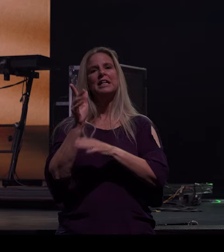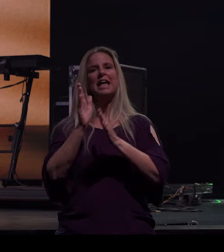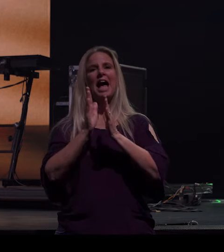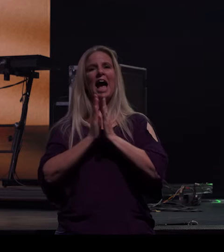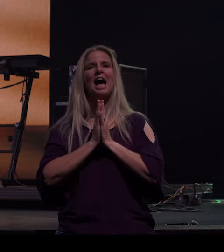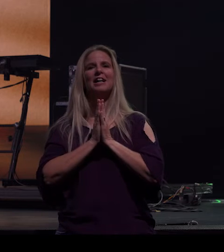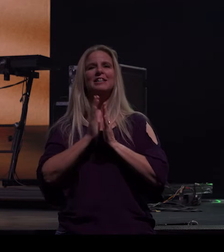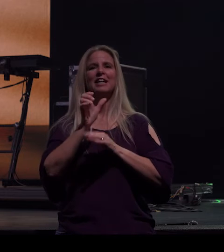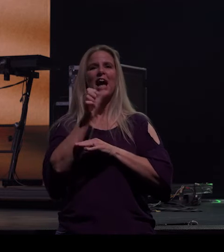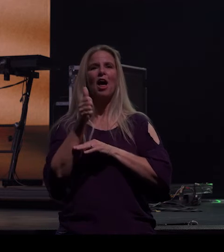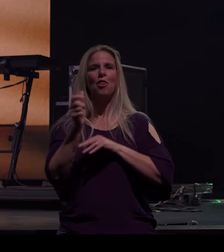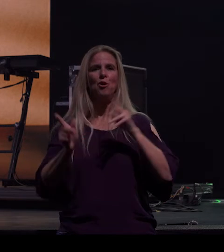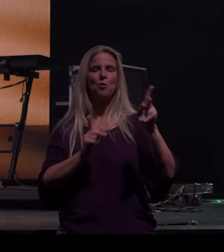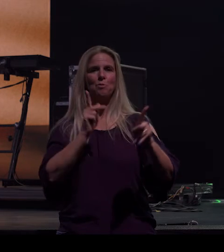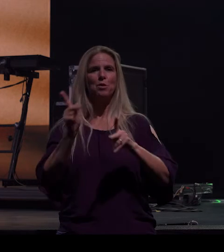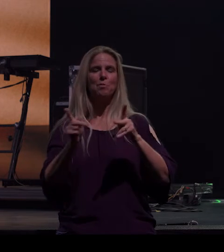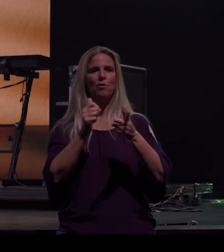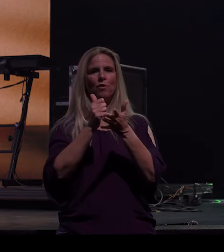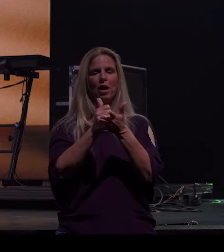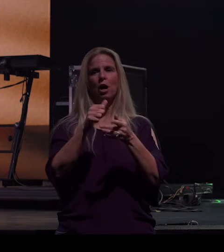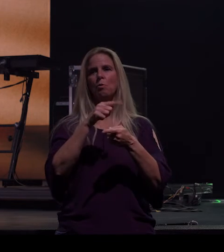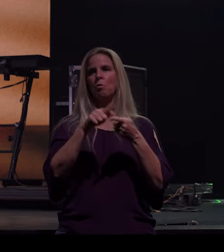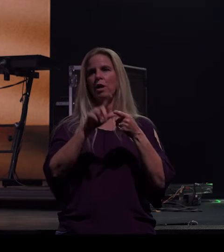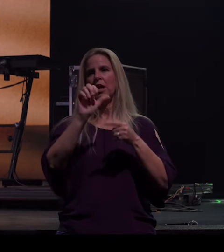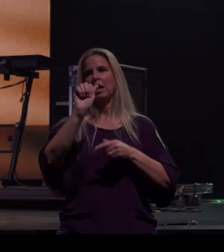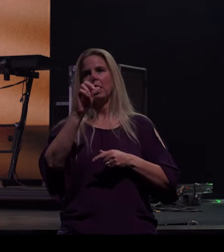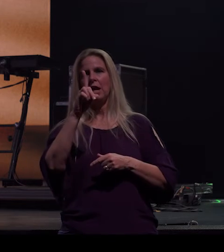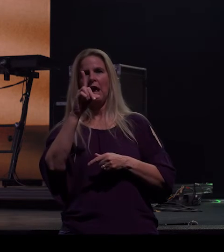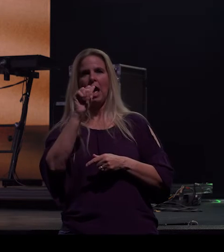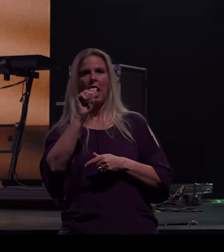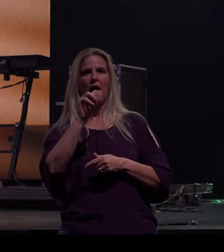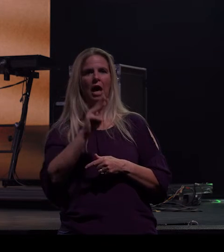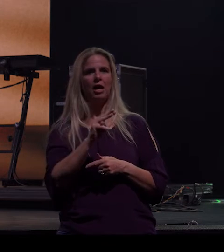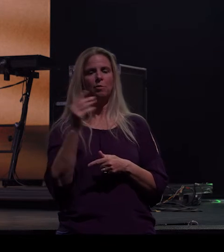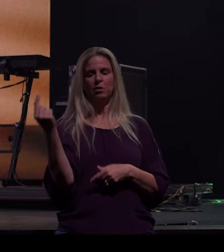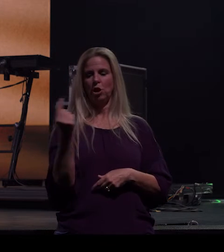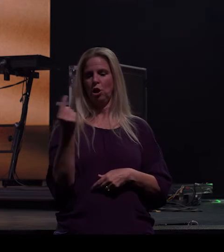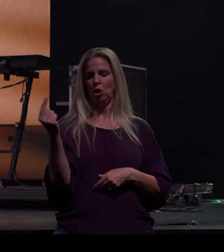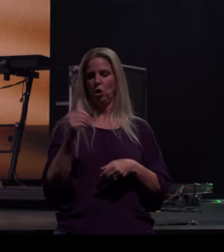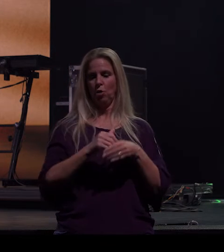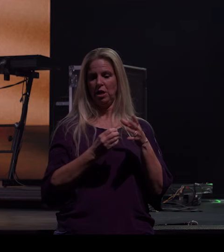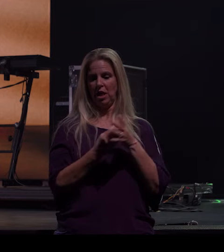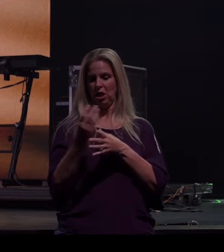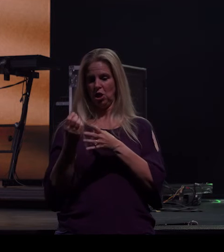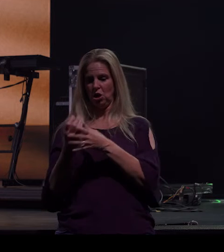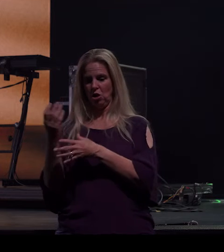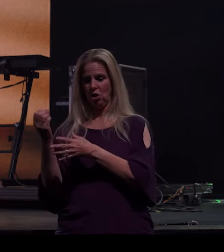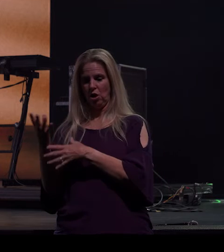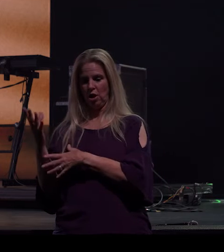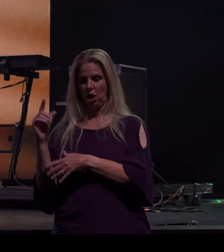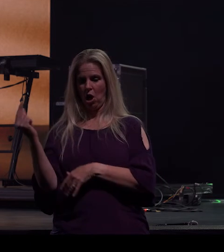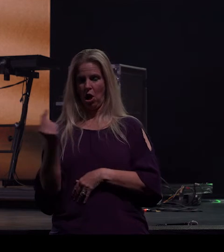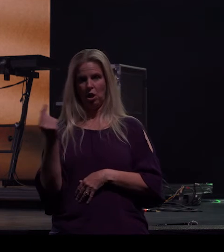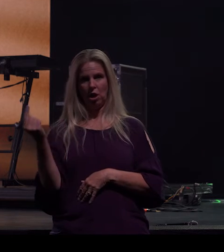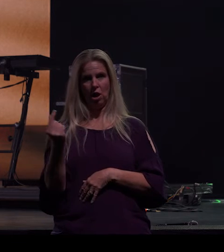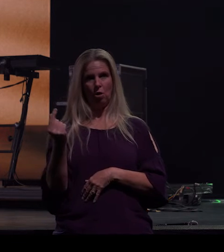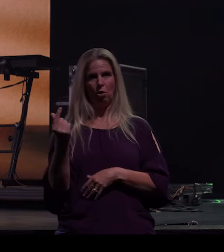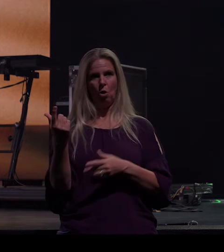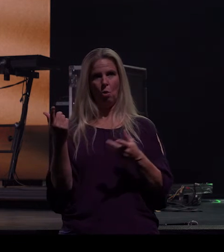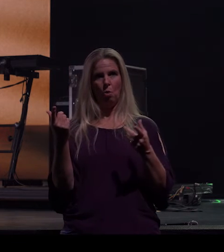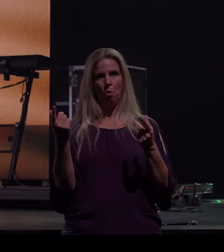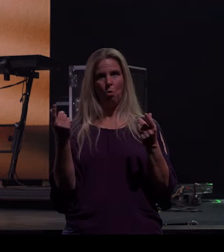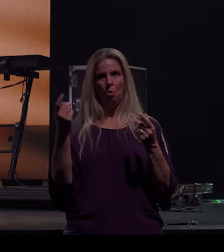help? When Adam was all alone in the Garden of Eden, what is the first thing God did when he saw Adam all alone? He made him